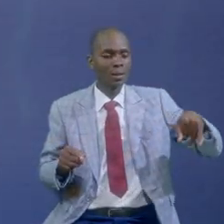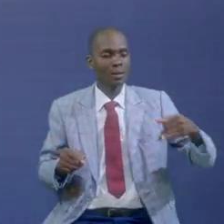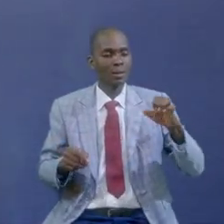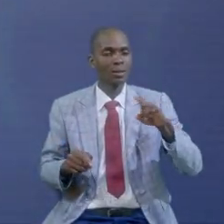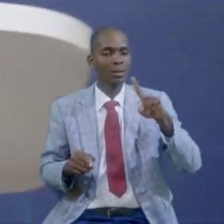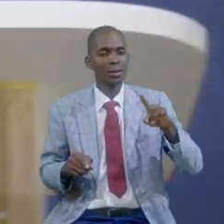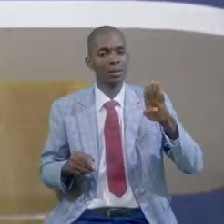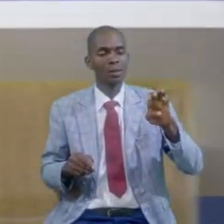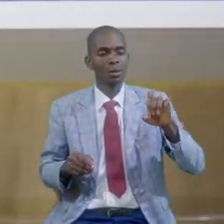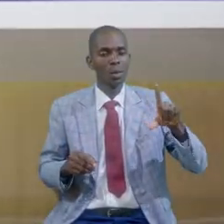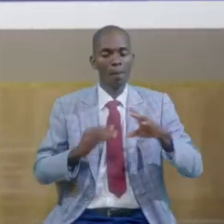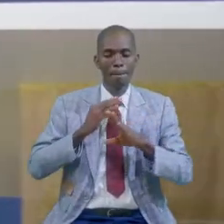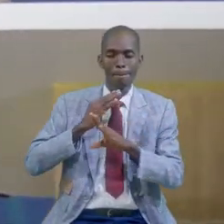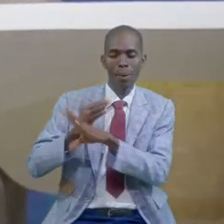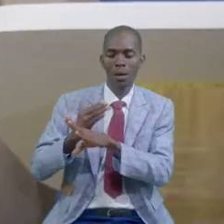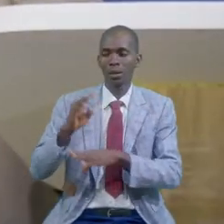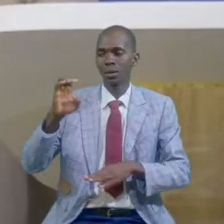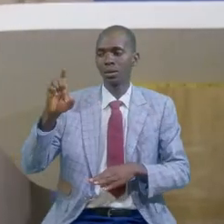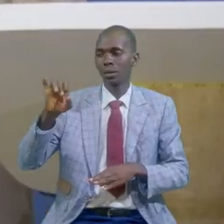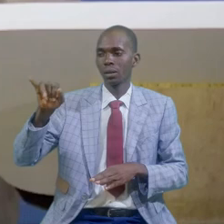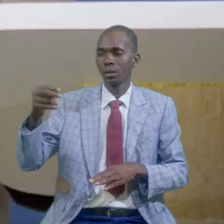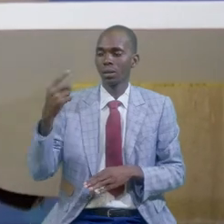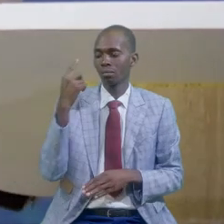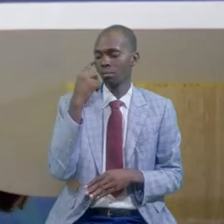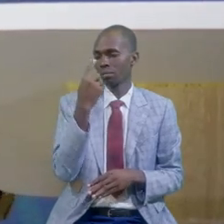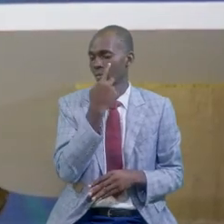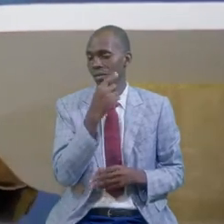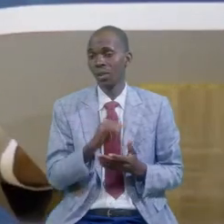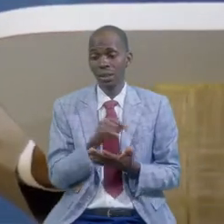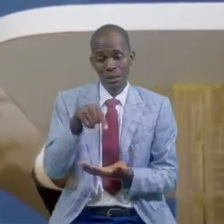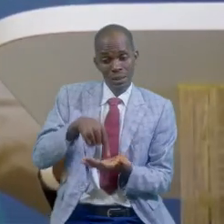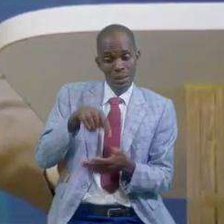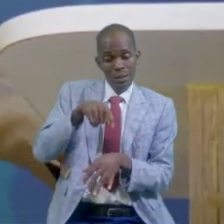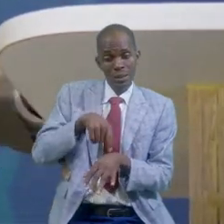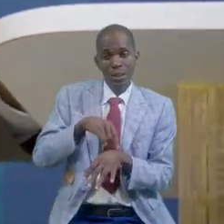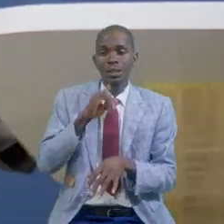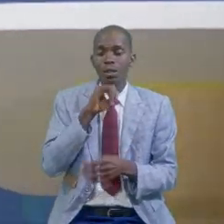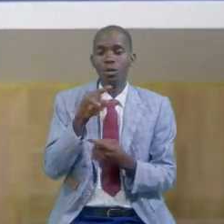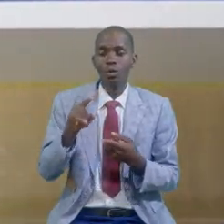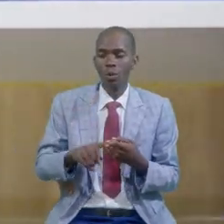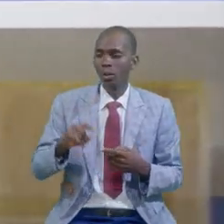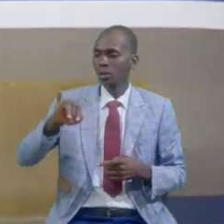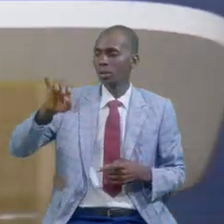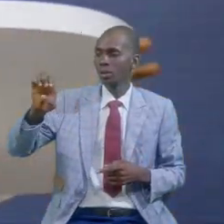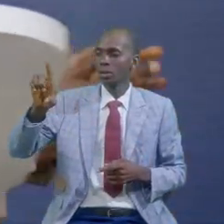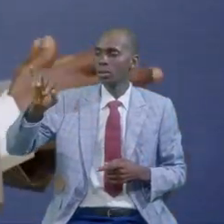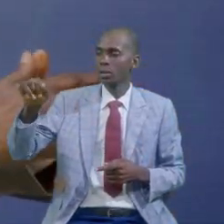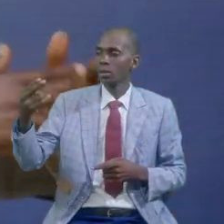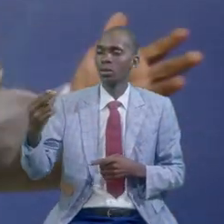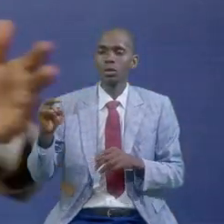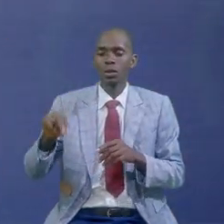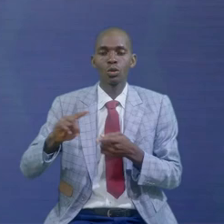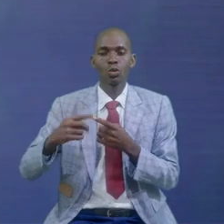when Elijah should have risen up like Nehemiah and Ezra and bring the word of God